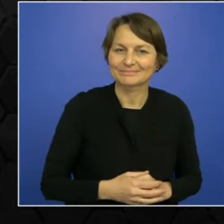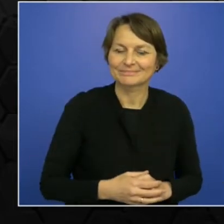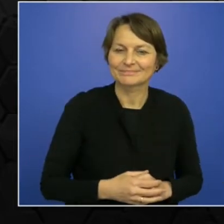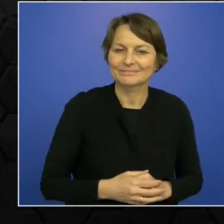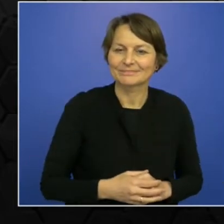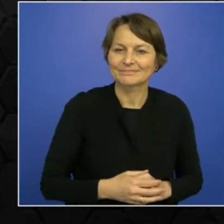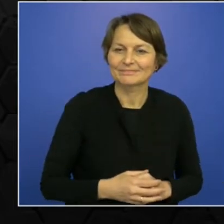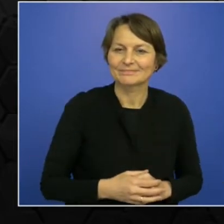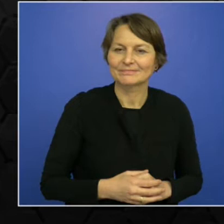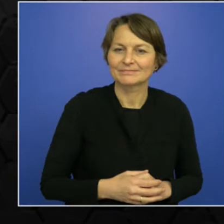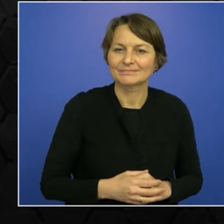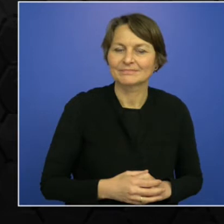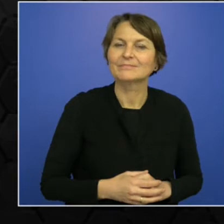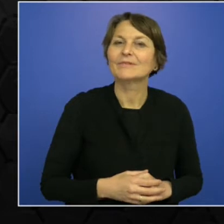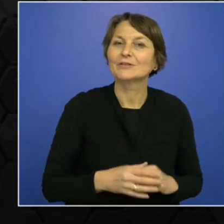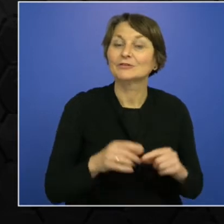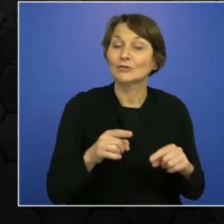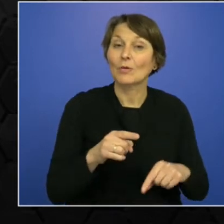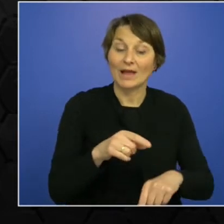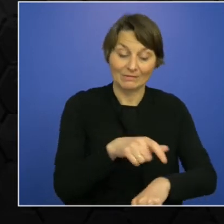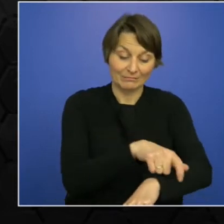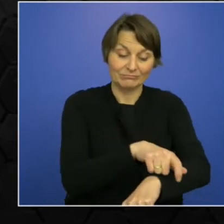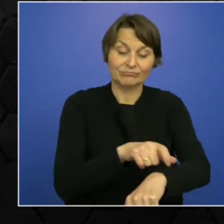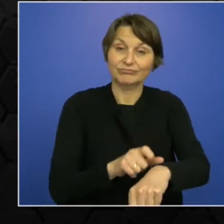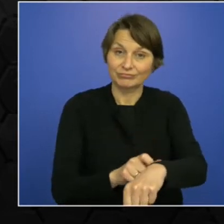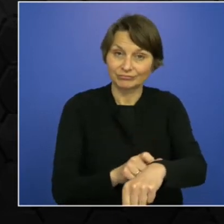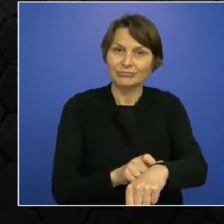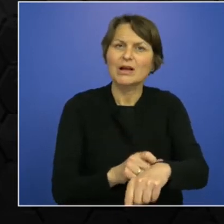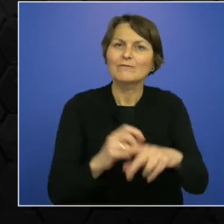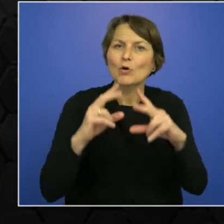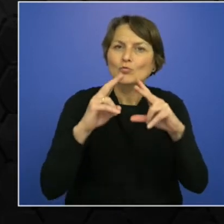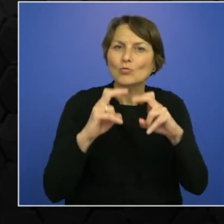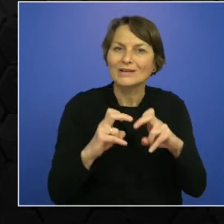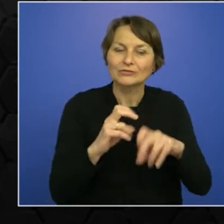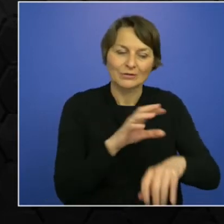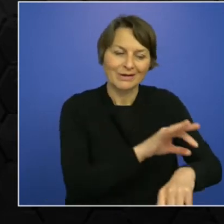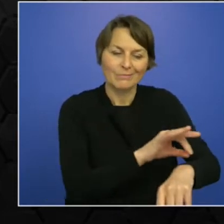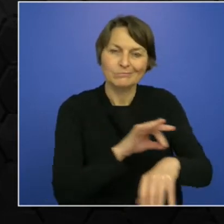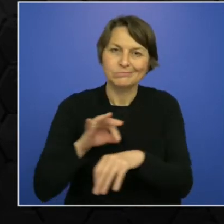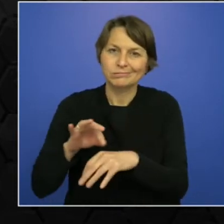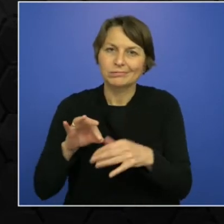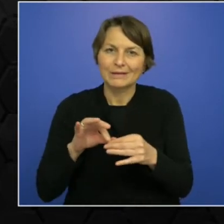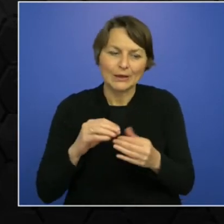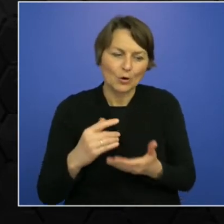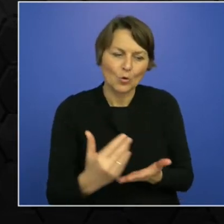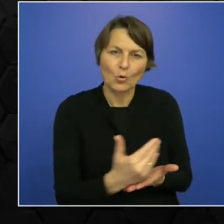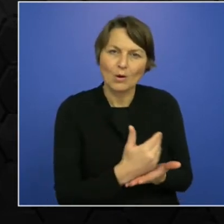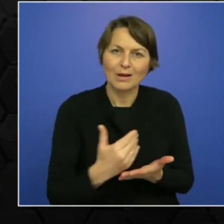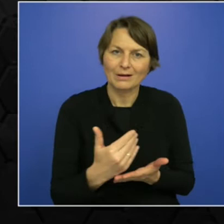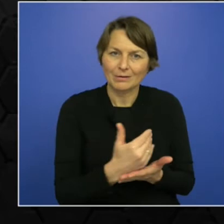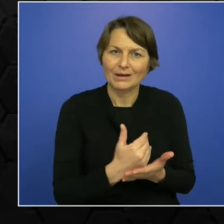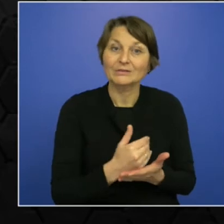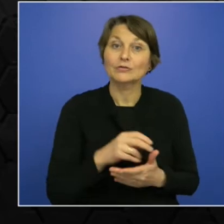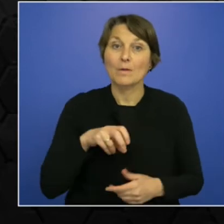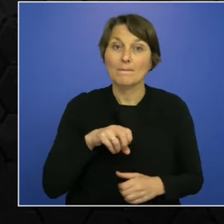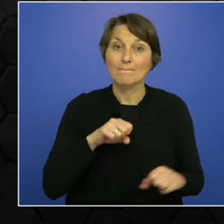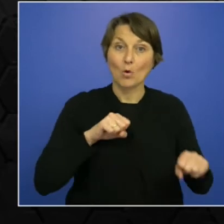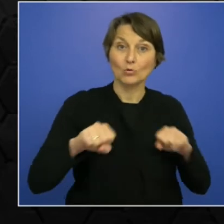sensor on a wristwatch and then put it on our left wrist. So the MetaMotion R sensors